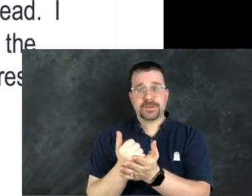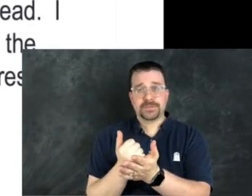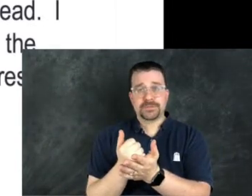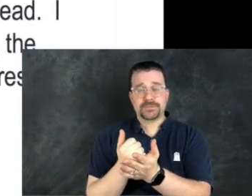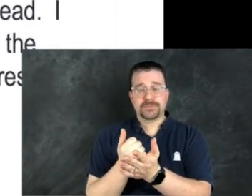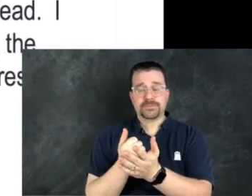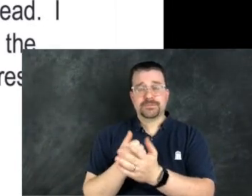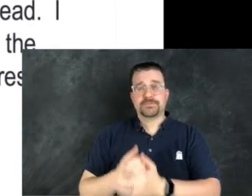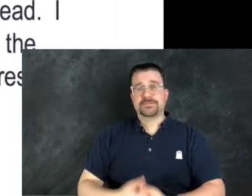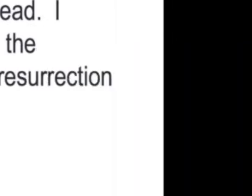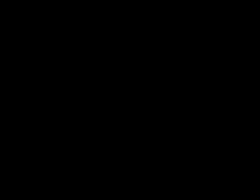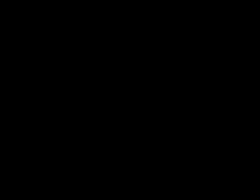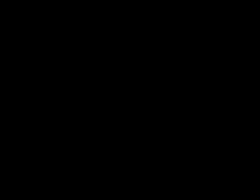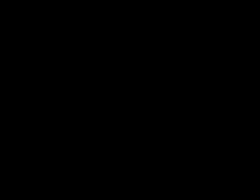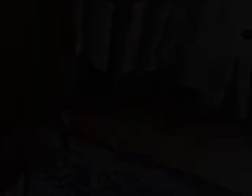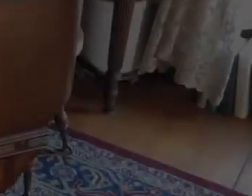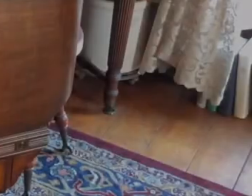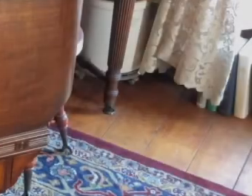Amen.